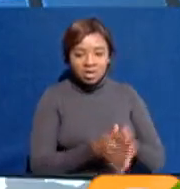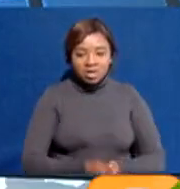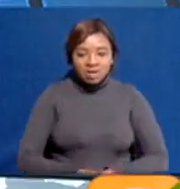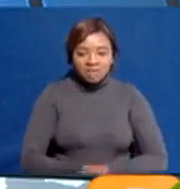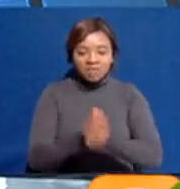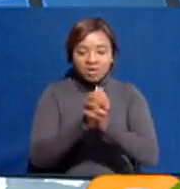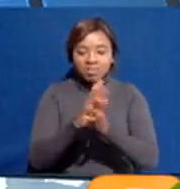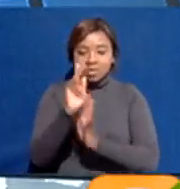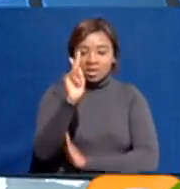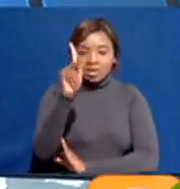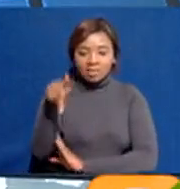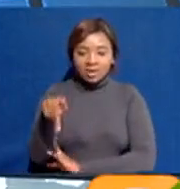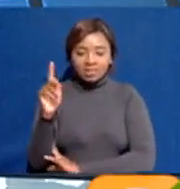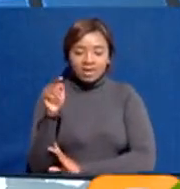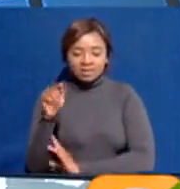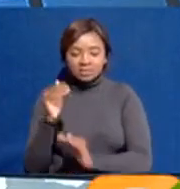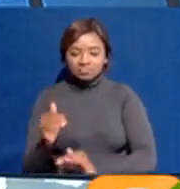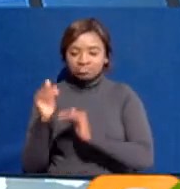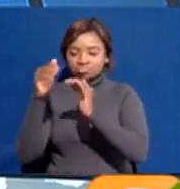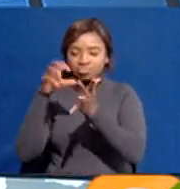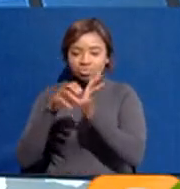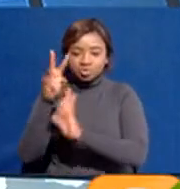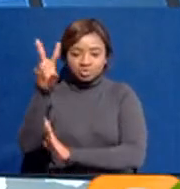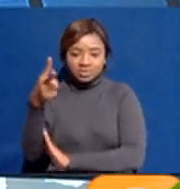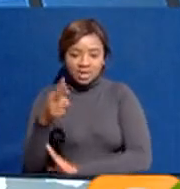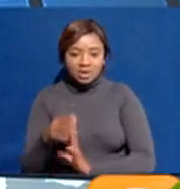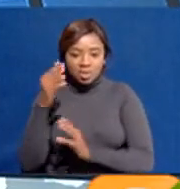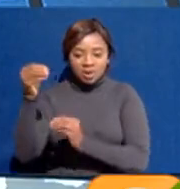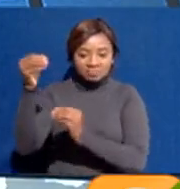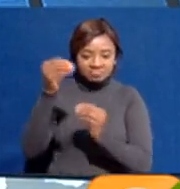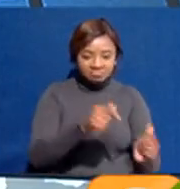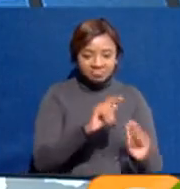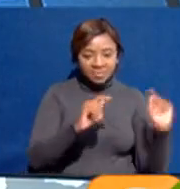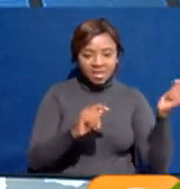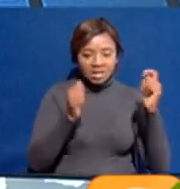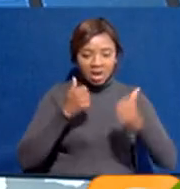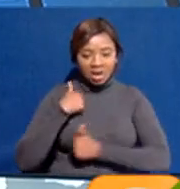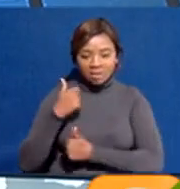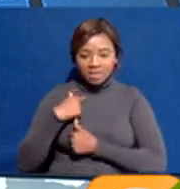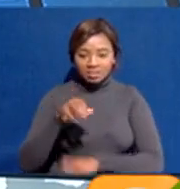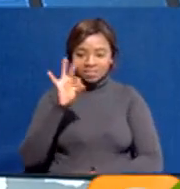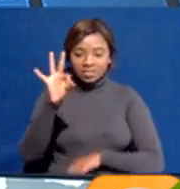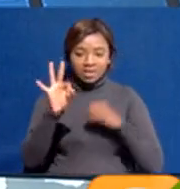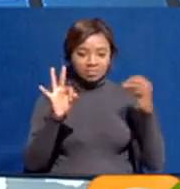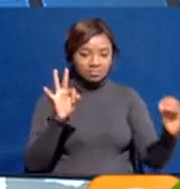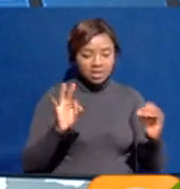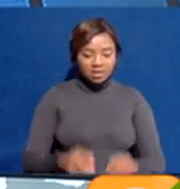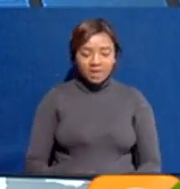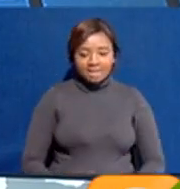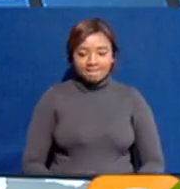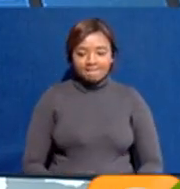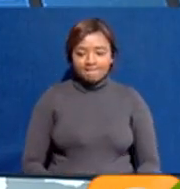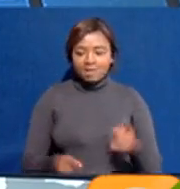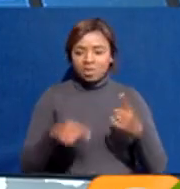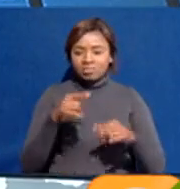And Kenya Pipeline climbed to second in the Women's Volleyball League after thrashing Kenya Army 3-0 in the weekend league matches played